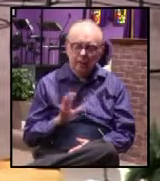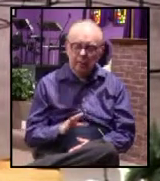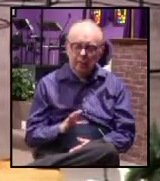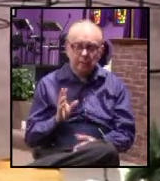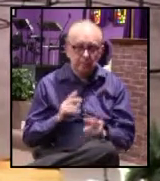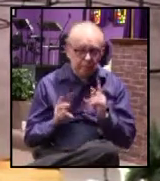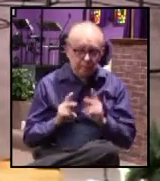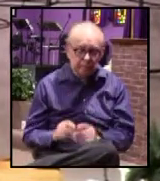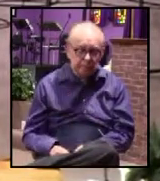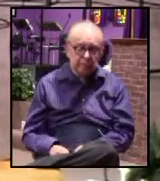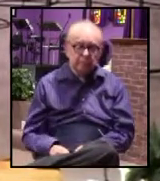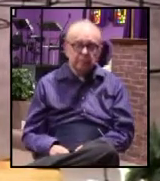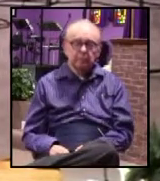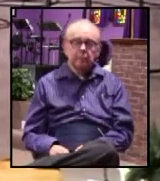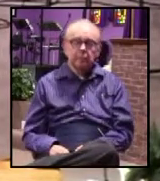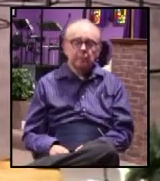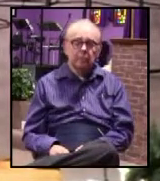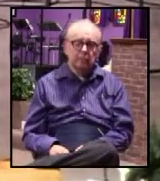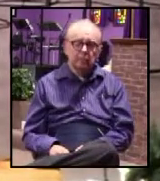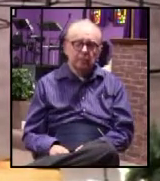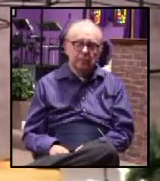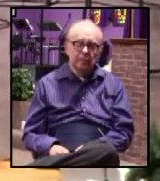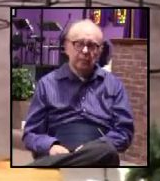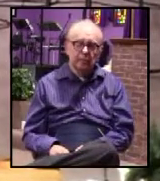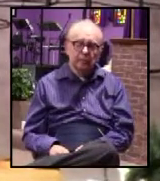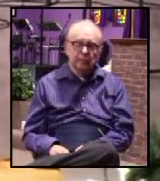455 people.